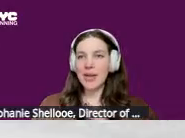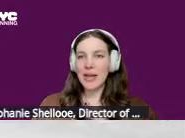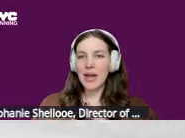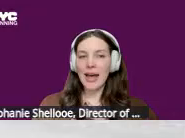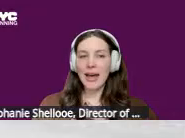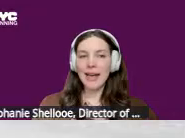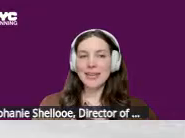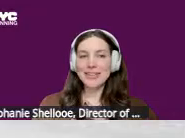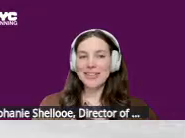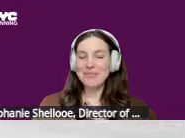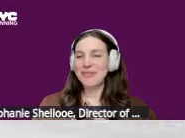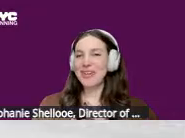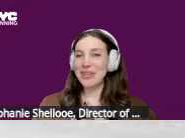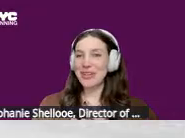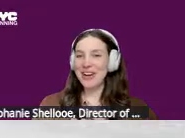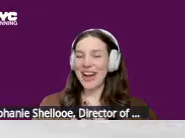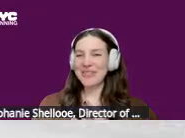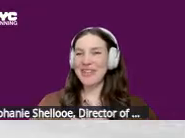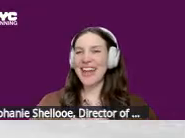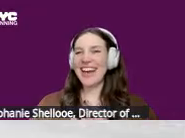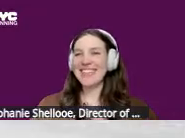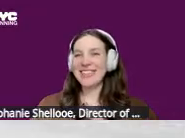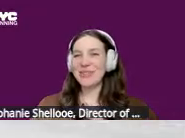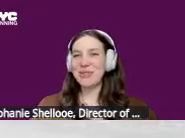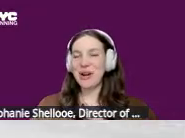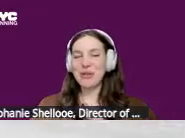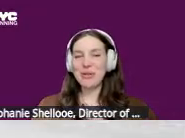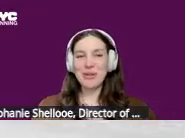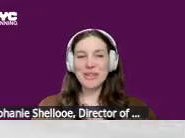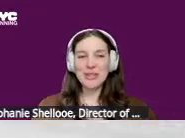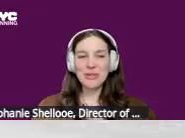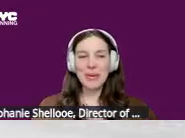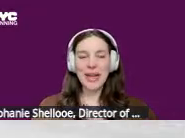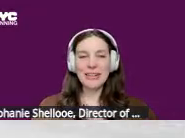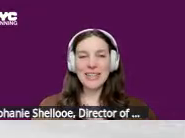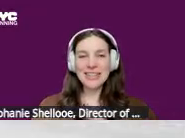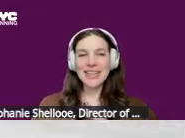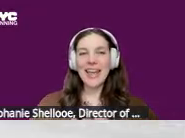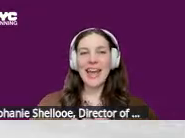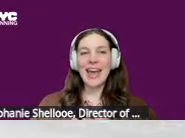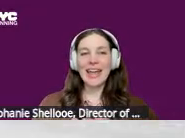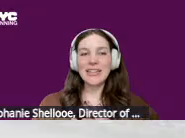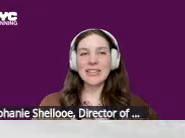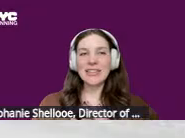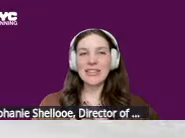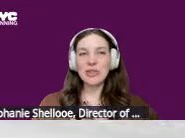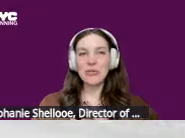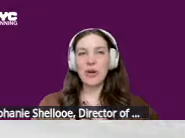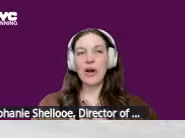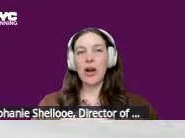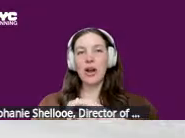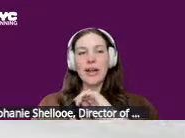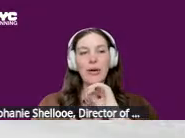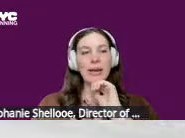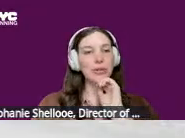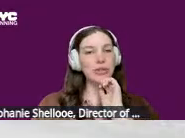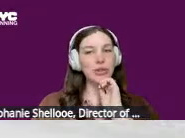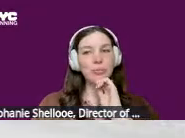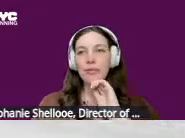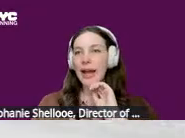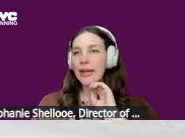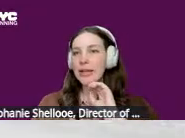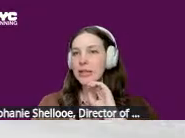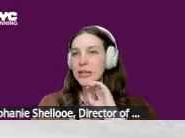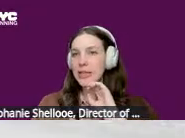name. Feel free to correct me as you are promoted to panelist, and you are now able